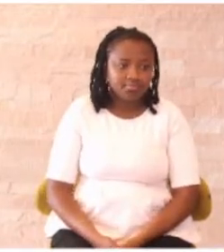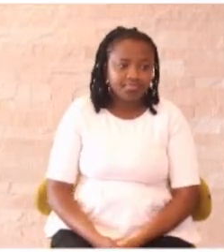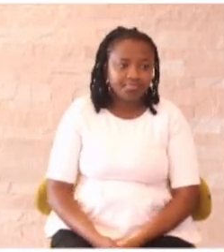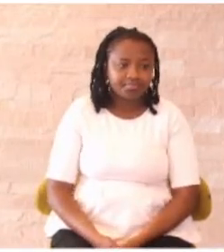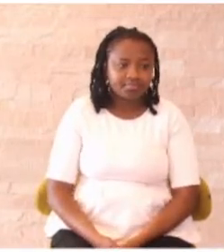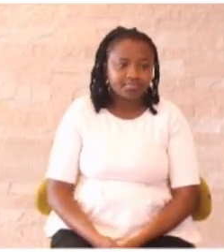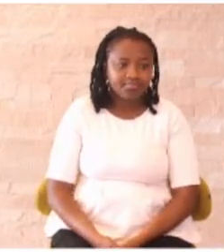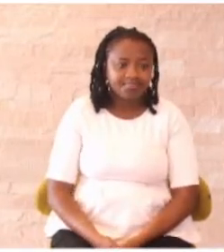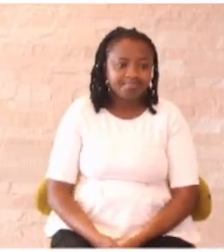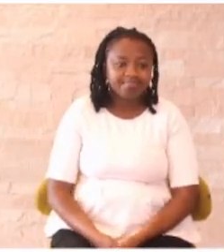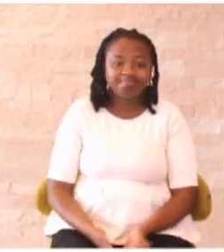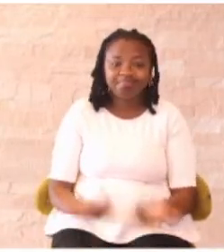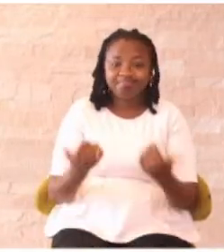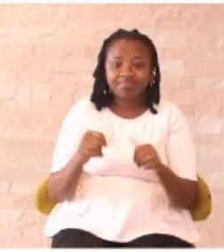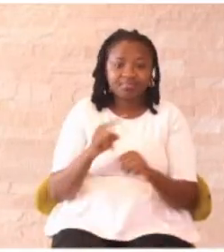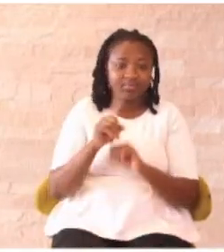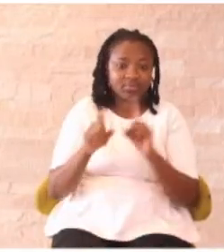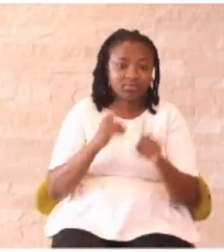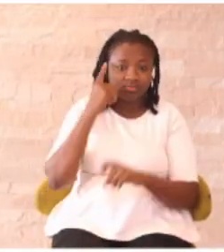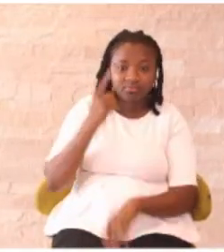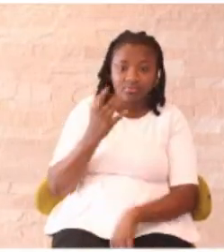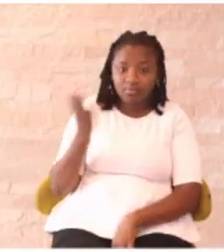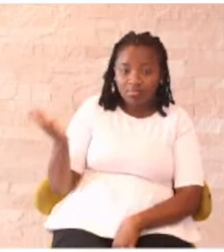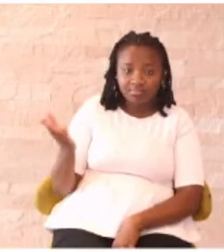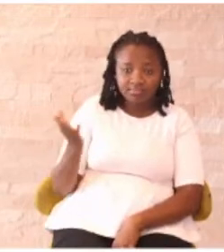Any questions for Michelle?